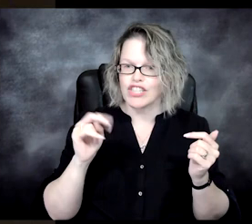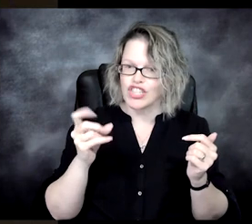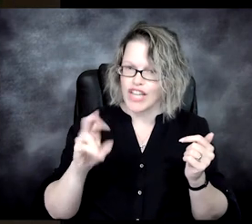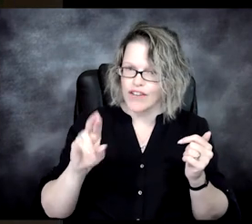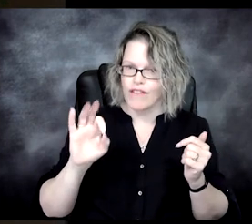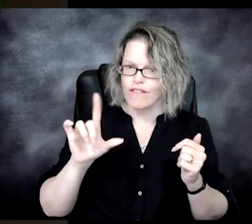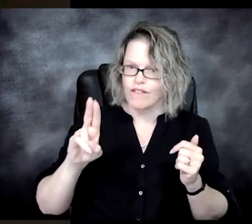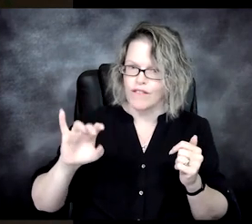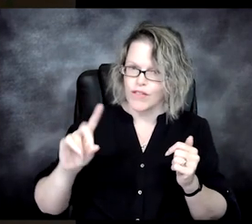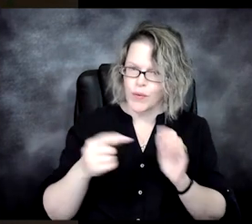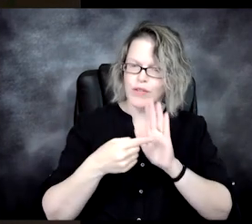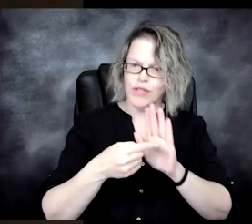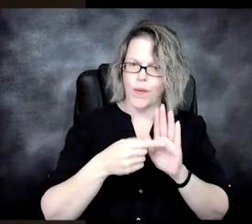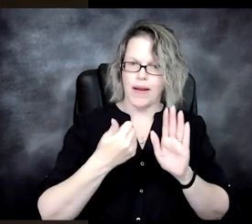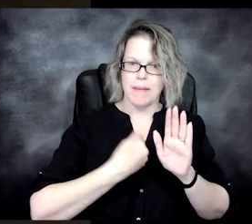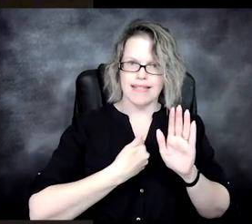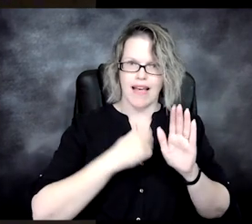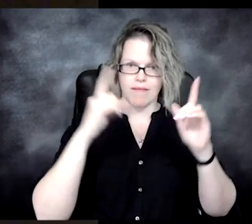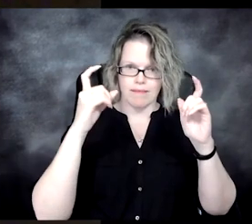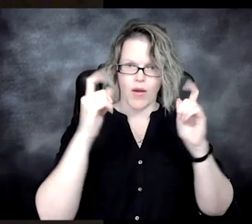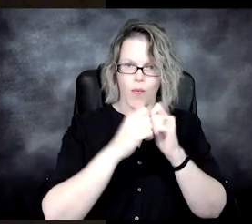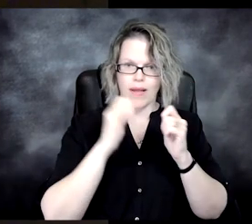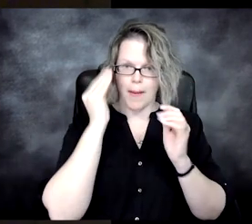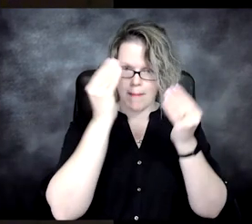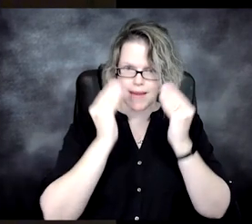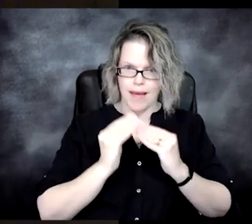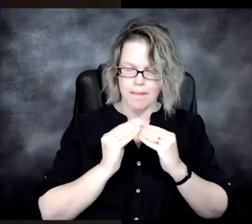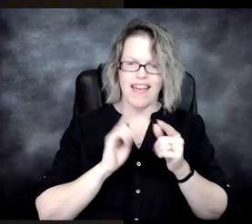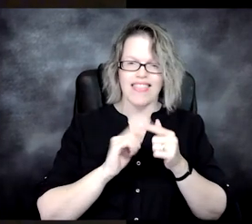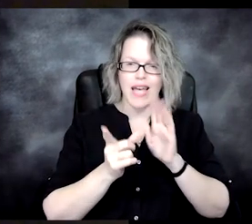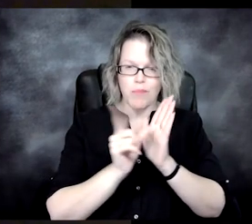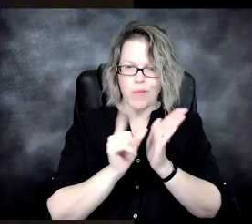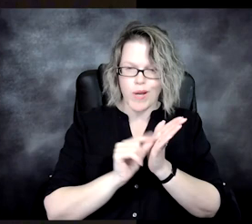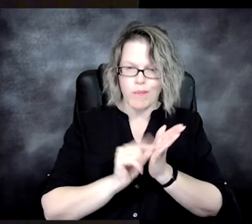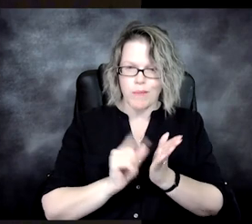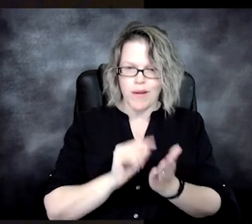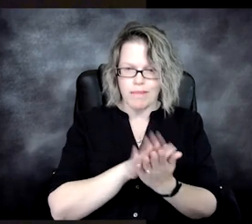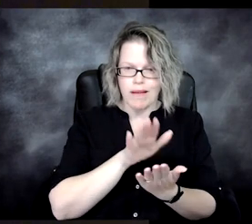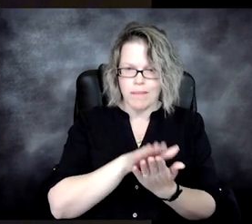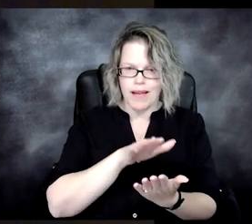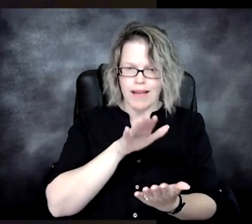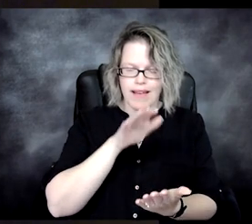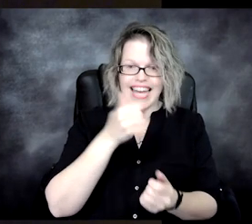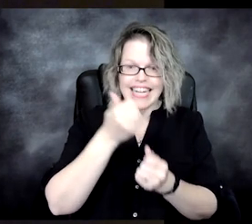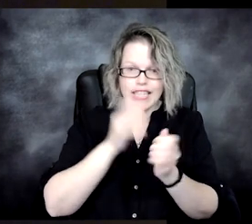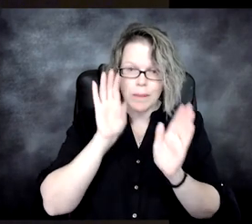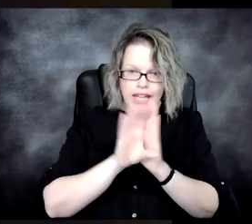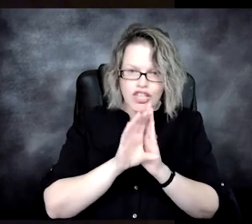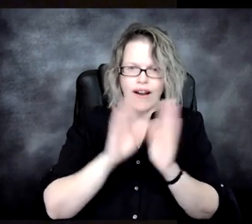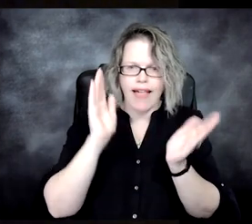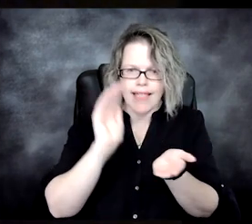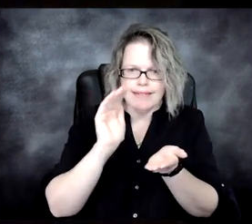picture of myself wearing makeup. I then printed out numerous copies of this picture, each picture decreasing in saturation. I